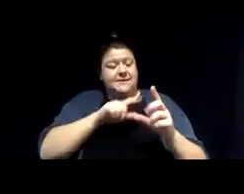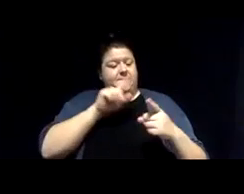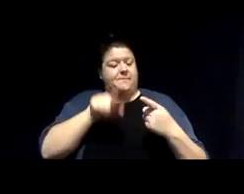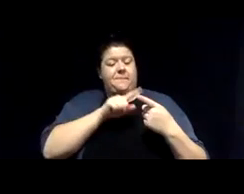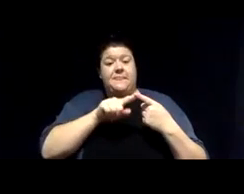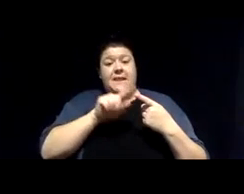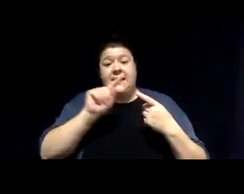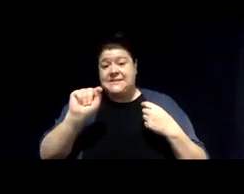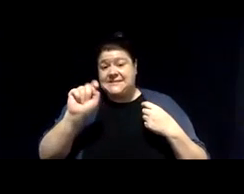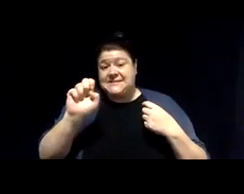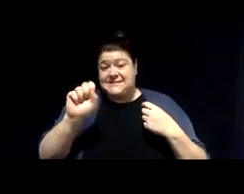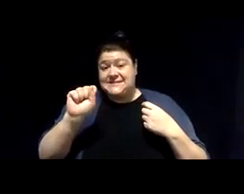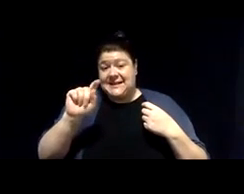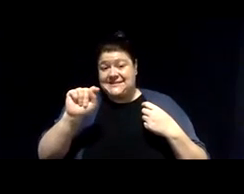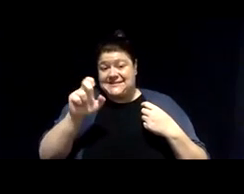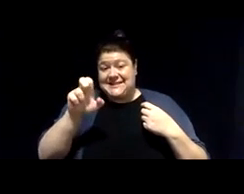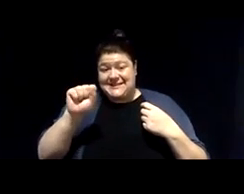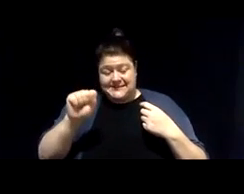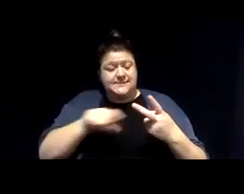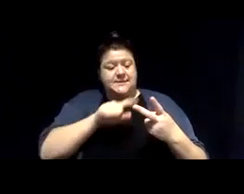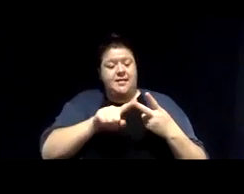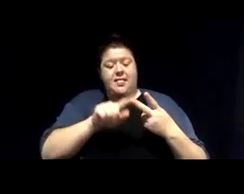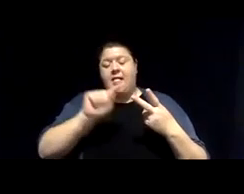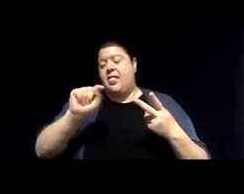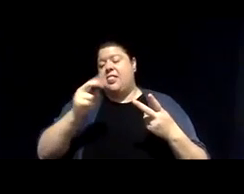thyroid gland and the thymus gland